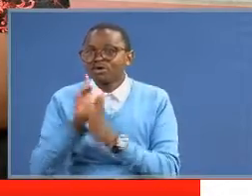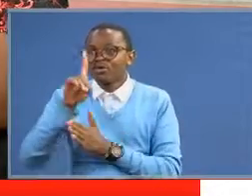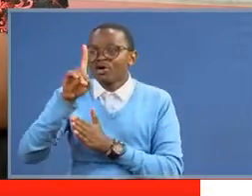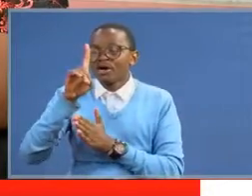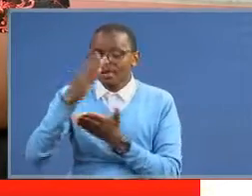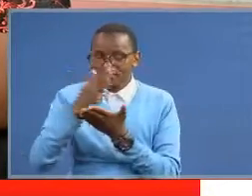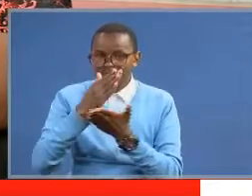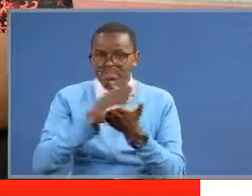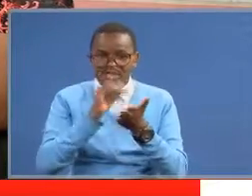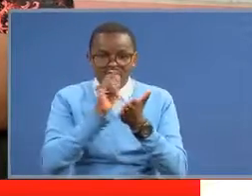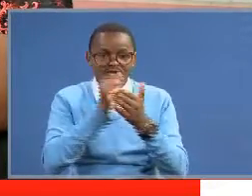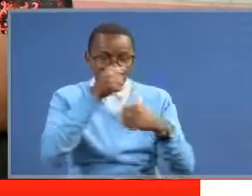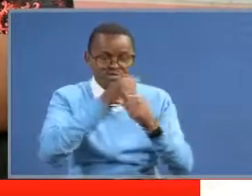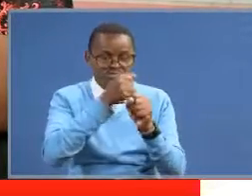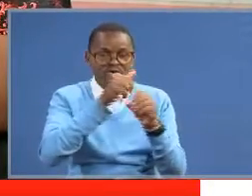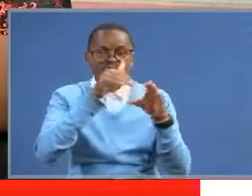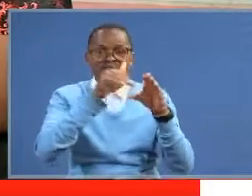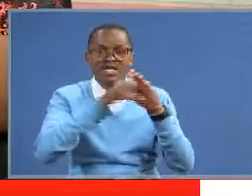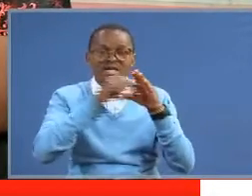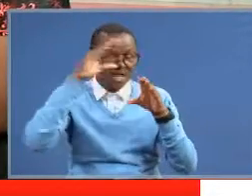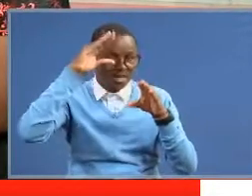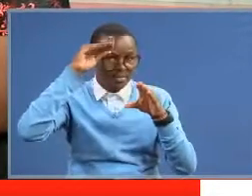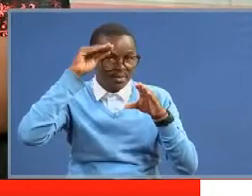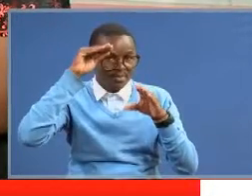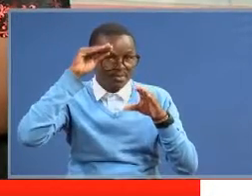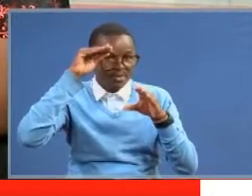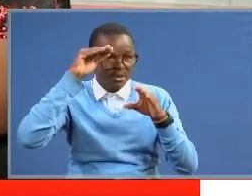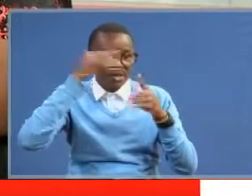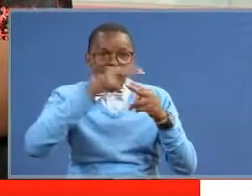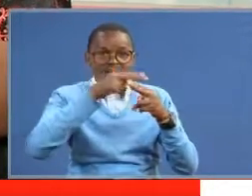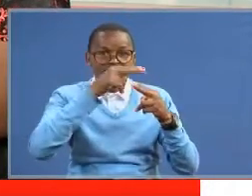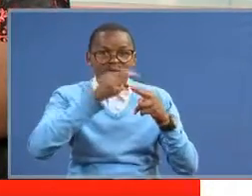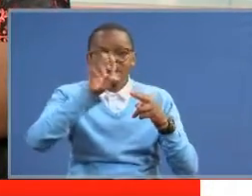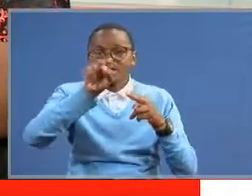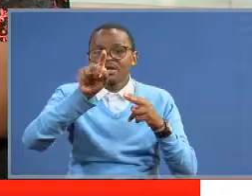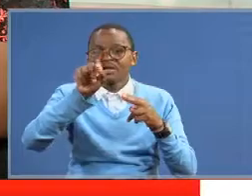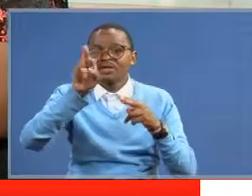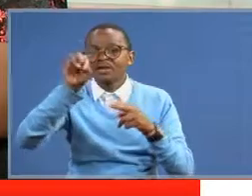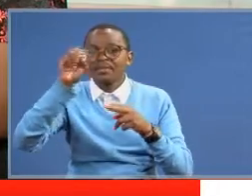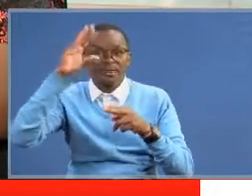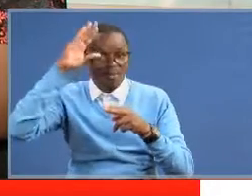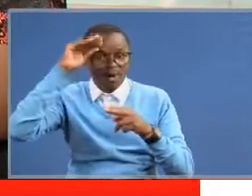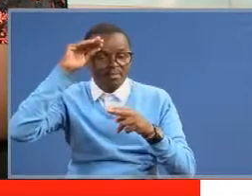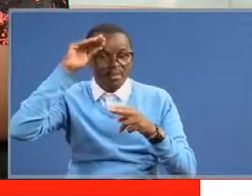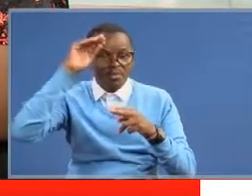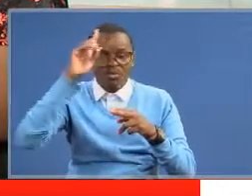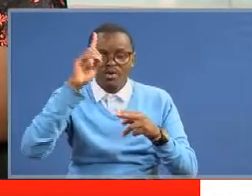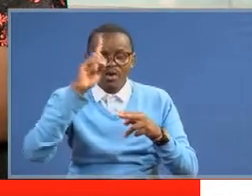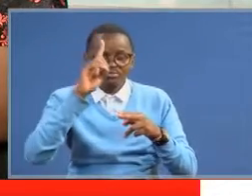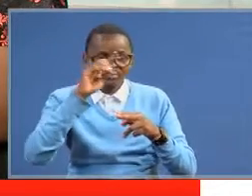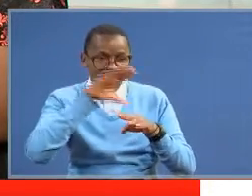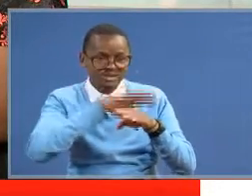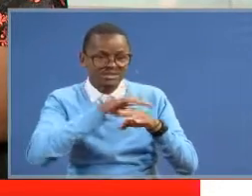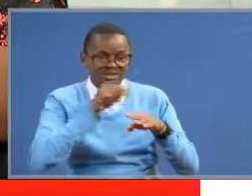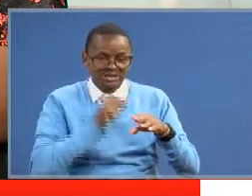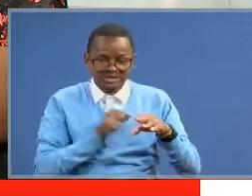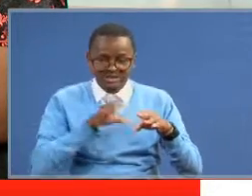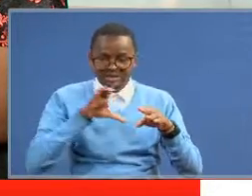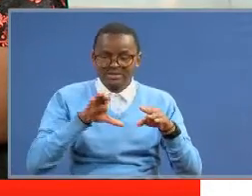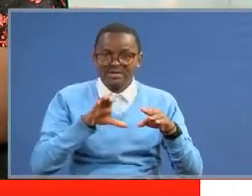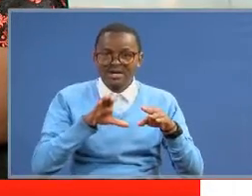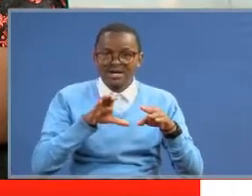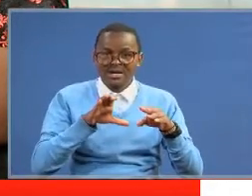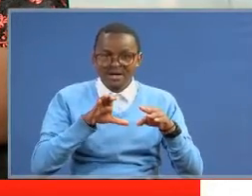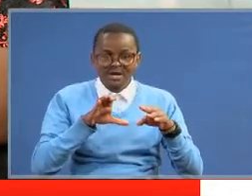of the programs that we do in Mombasa called Mombasa Girls in STEM. Yes. So it's a 1-year program where you find that girls are taken